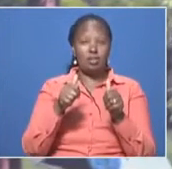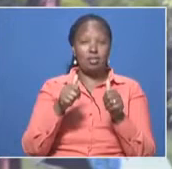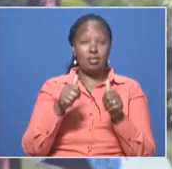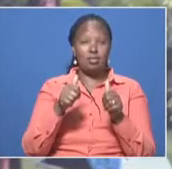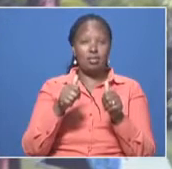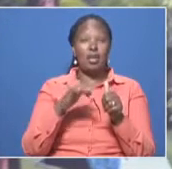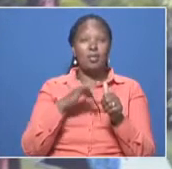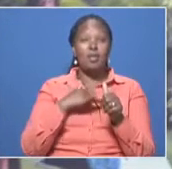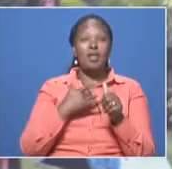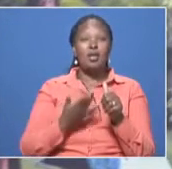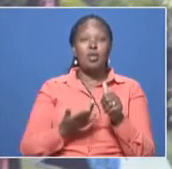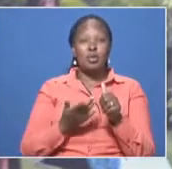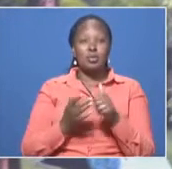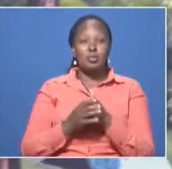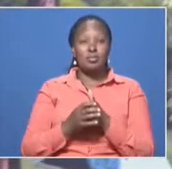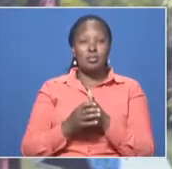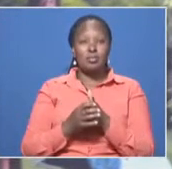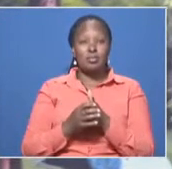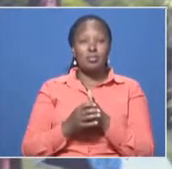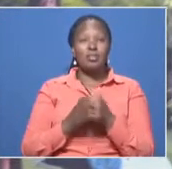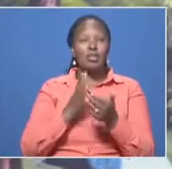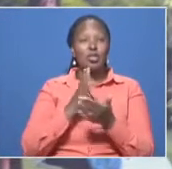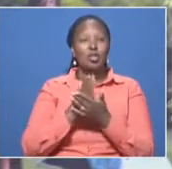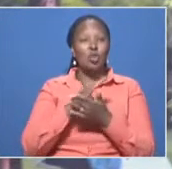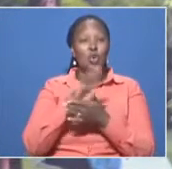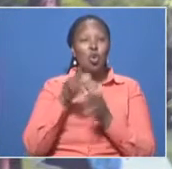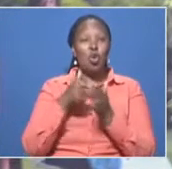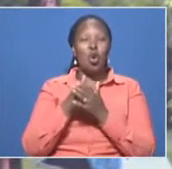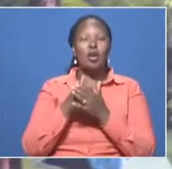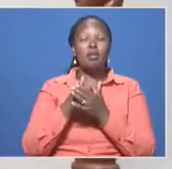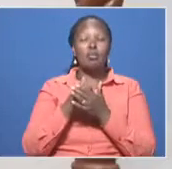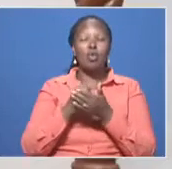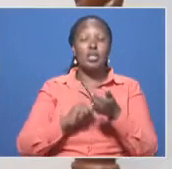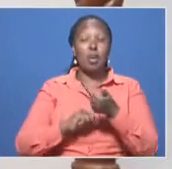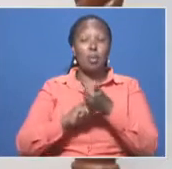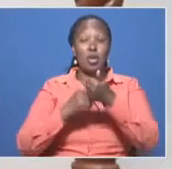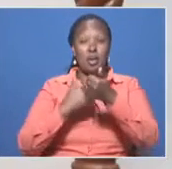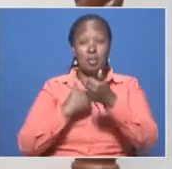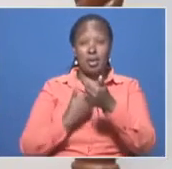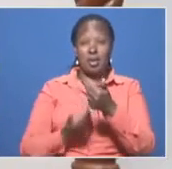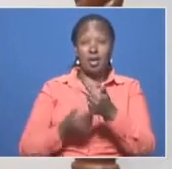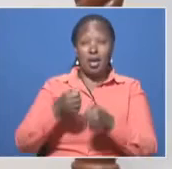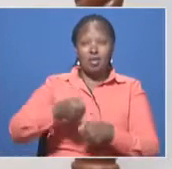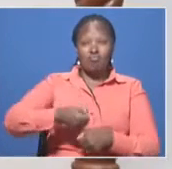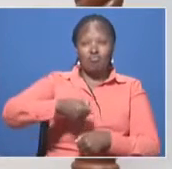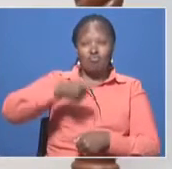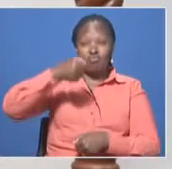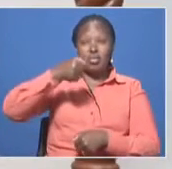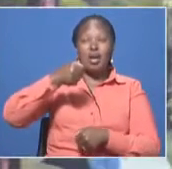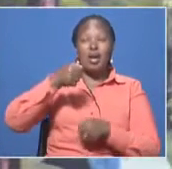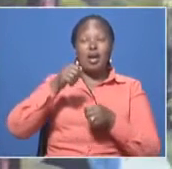felt like they were all lifting me up, and their spirits